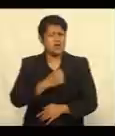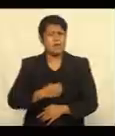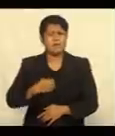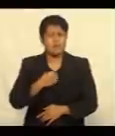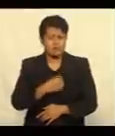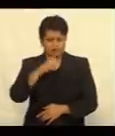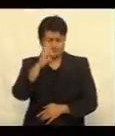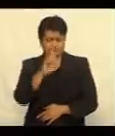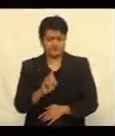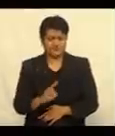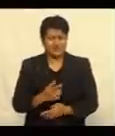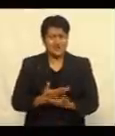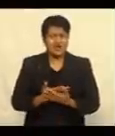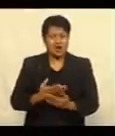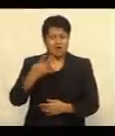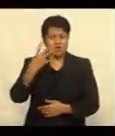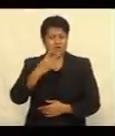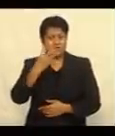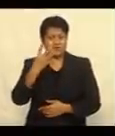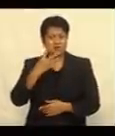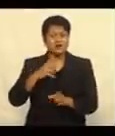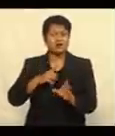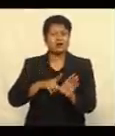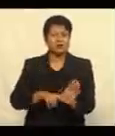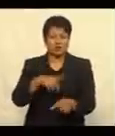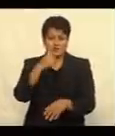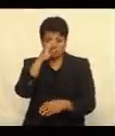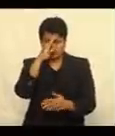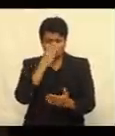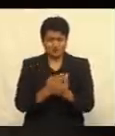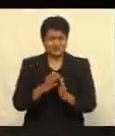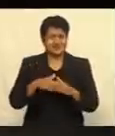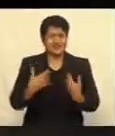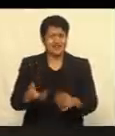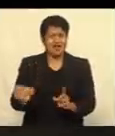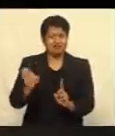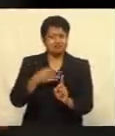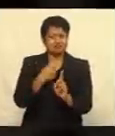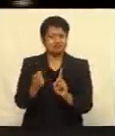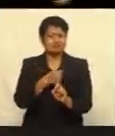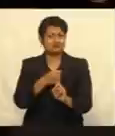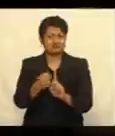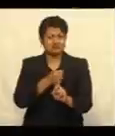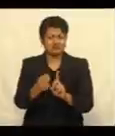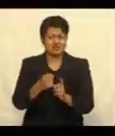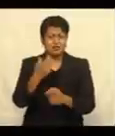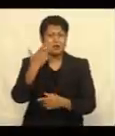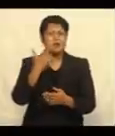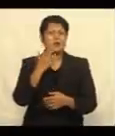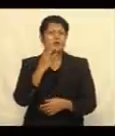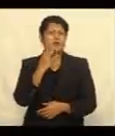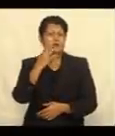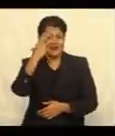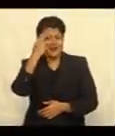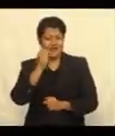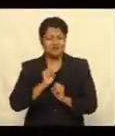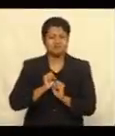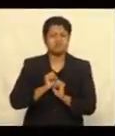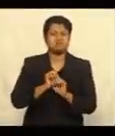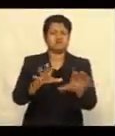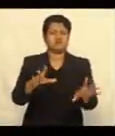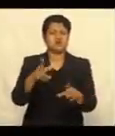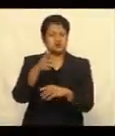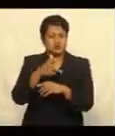how a 14-year-old girl has been victimized and bullied when her name was released publicly via social media. He's made